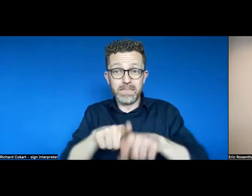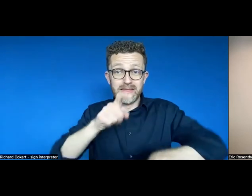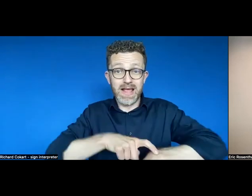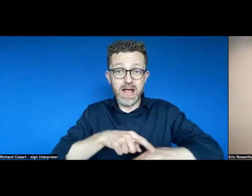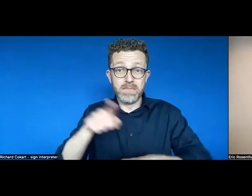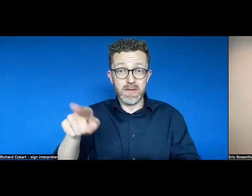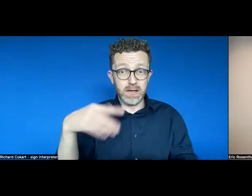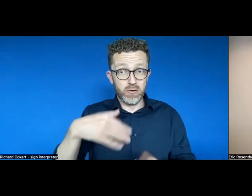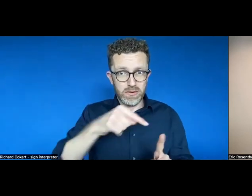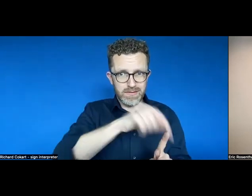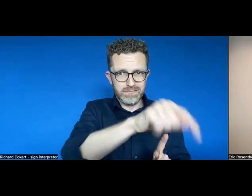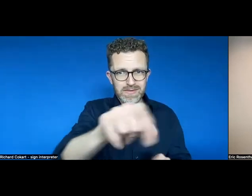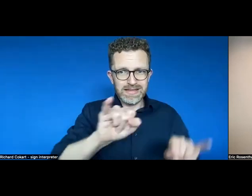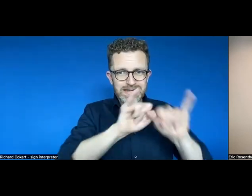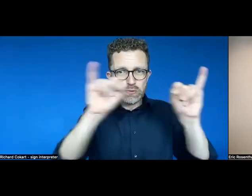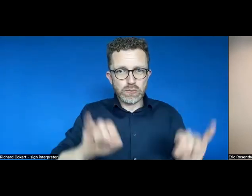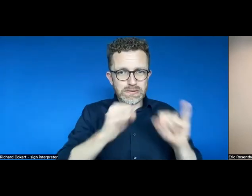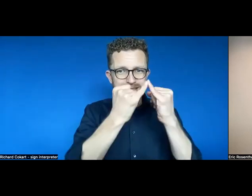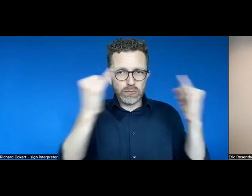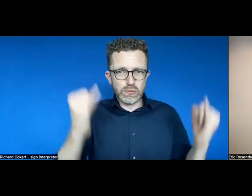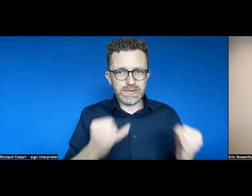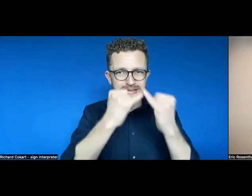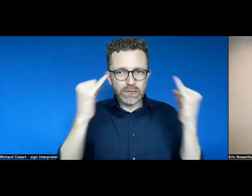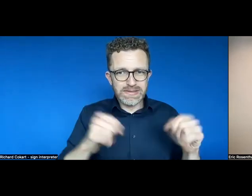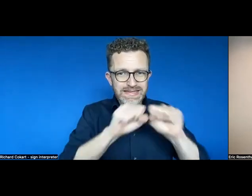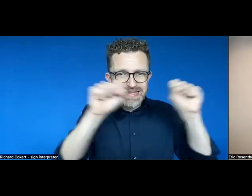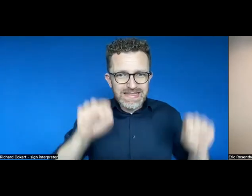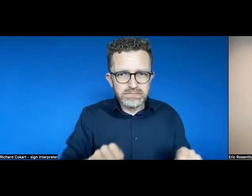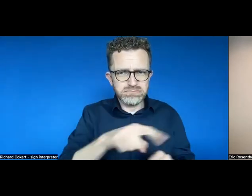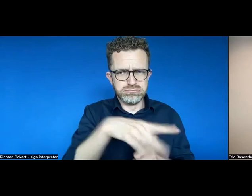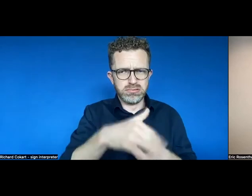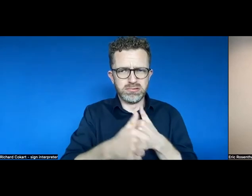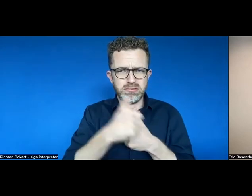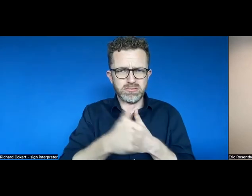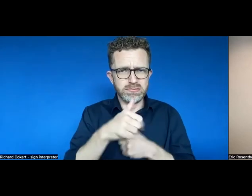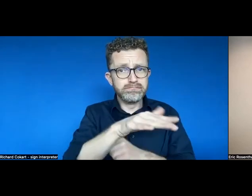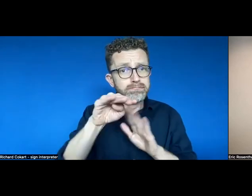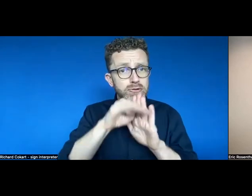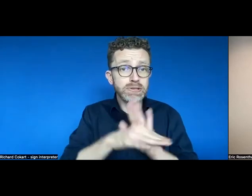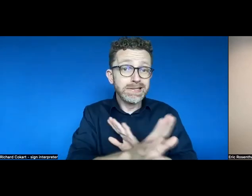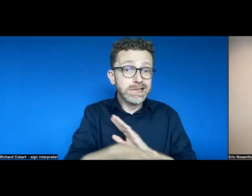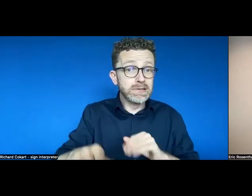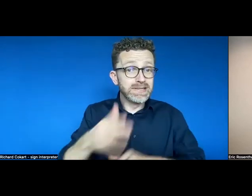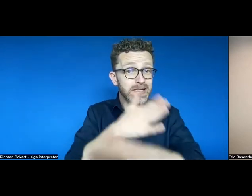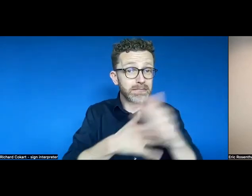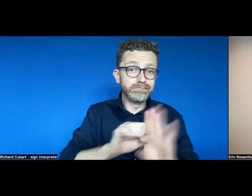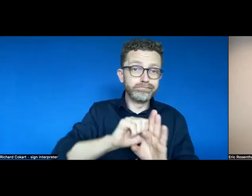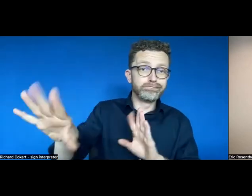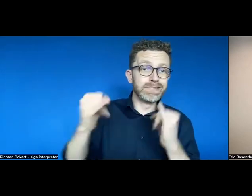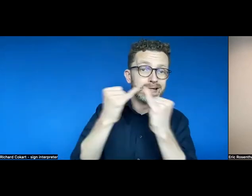Rapporteur on Disability spoke out. The policy of segregation must come to an